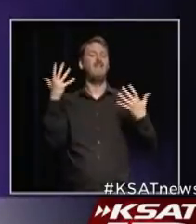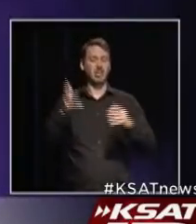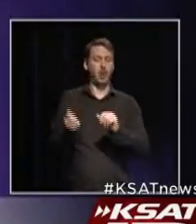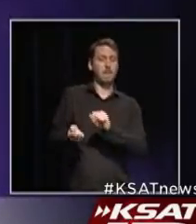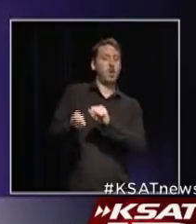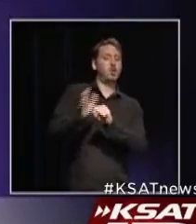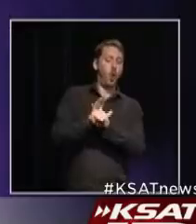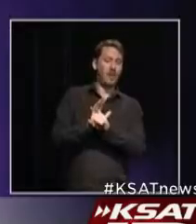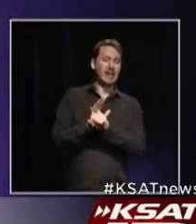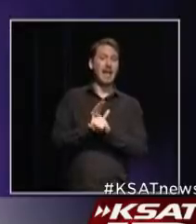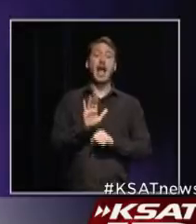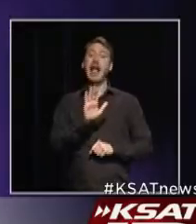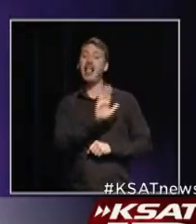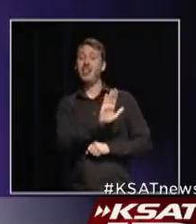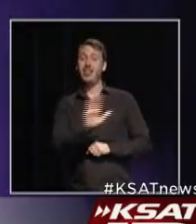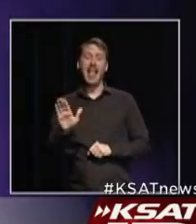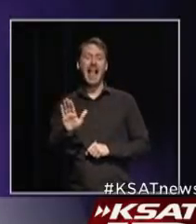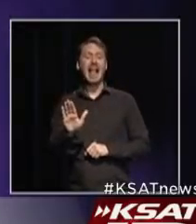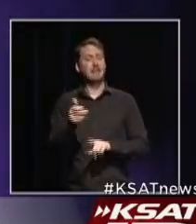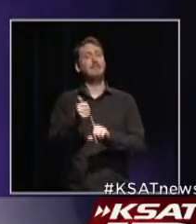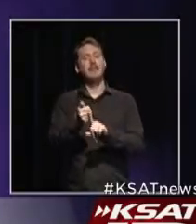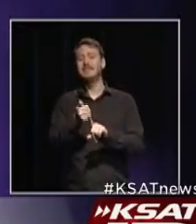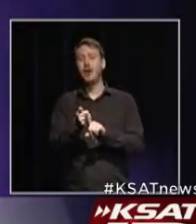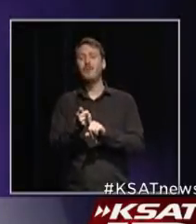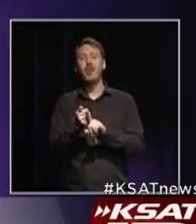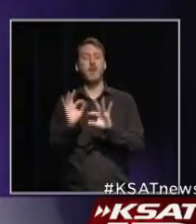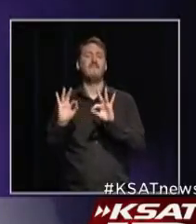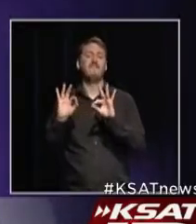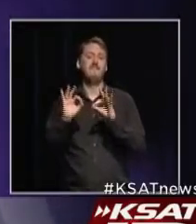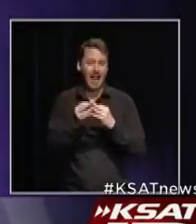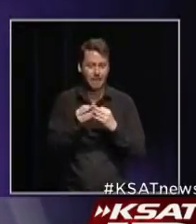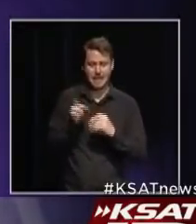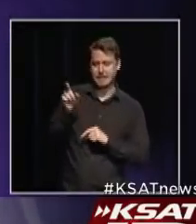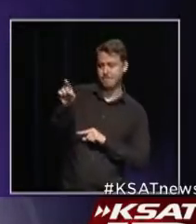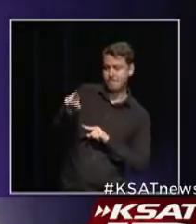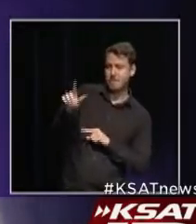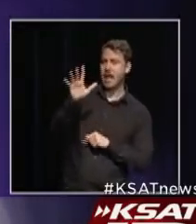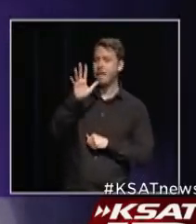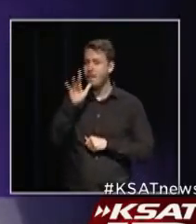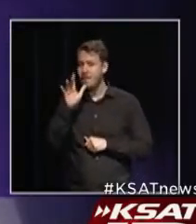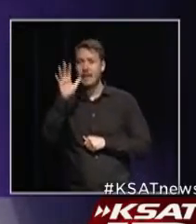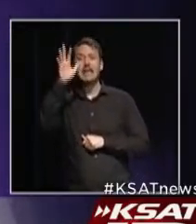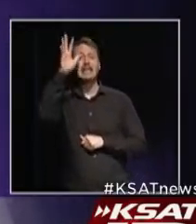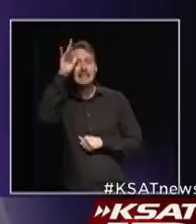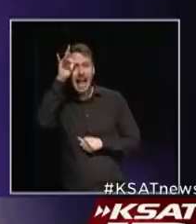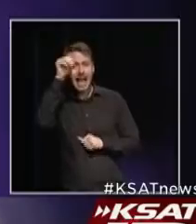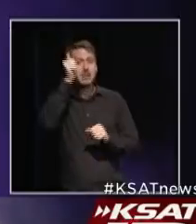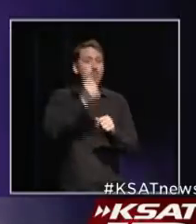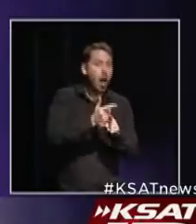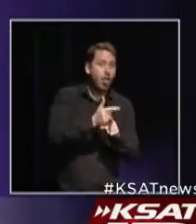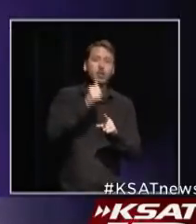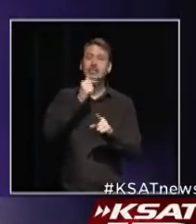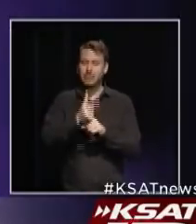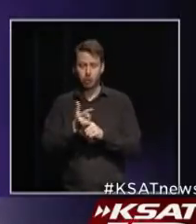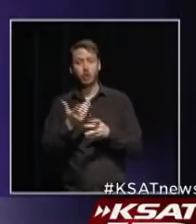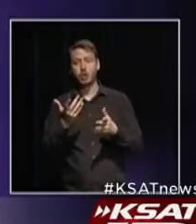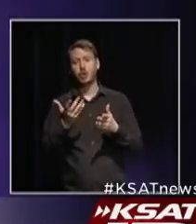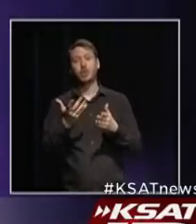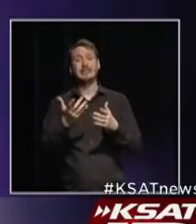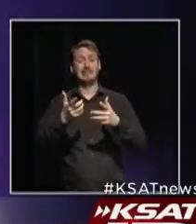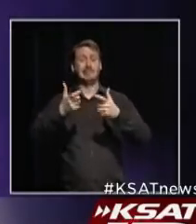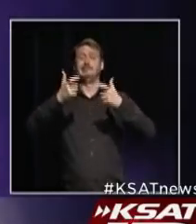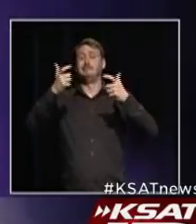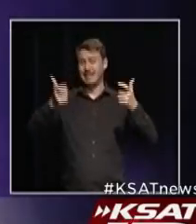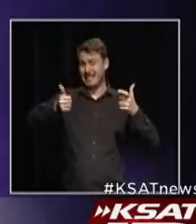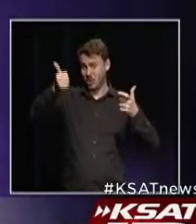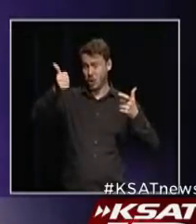were being a household member of a case. So you got it at home with a larger grouping probably.